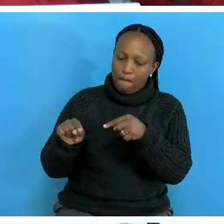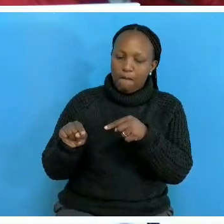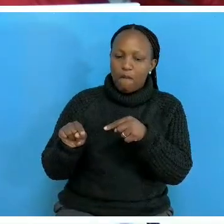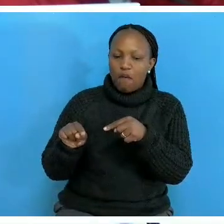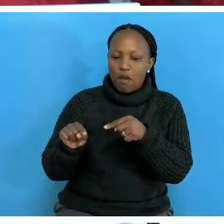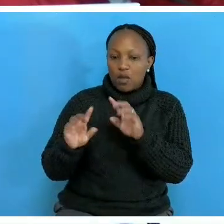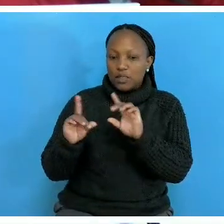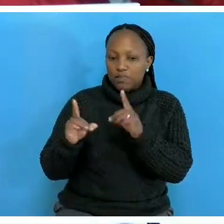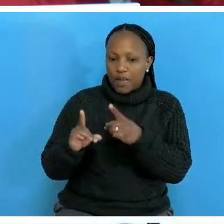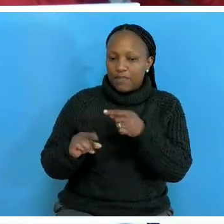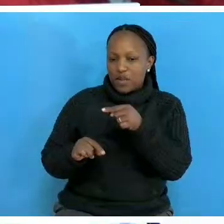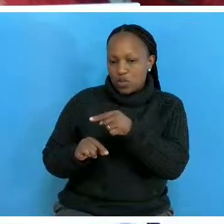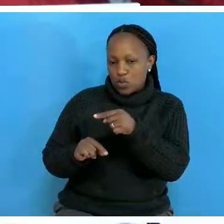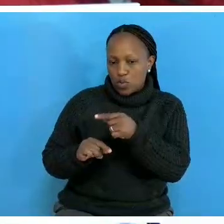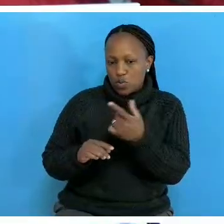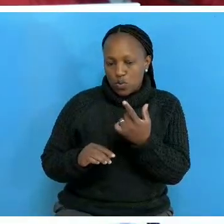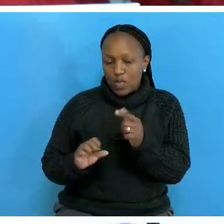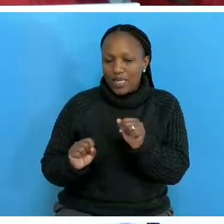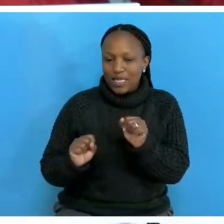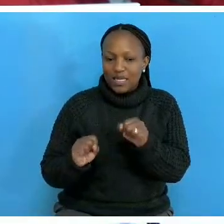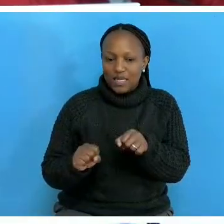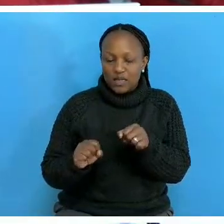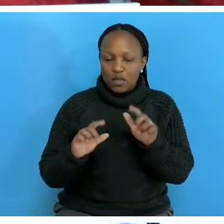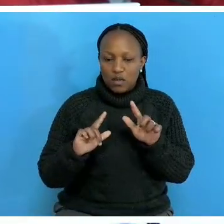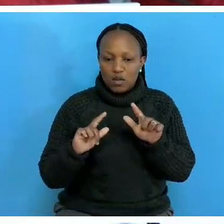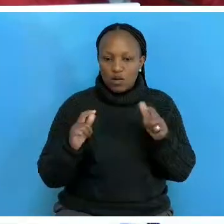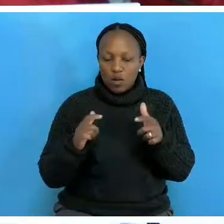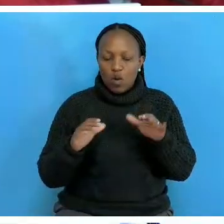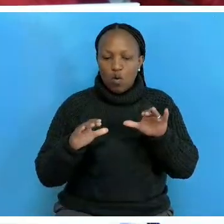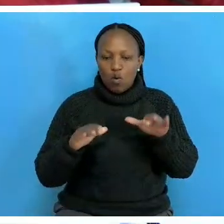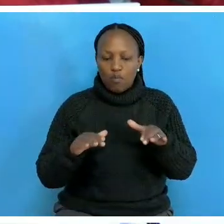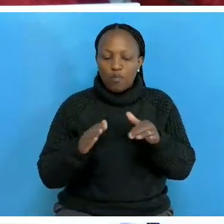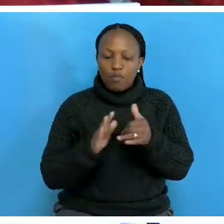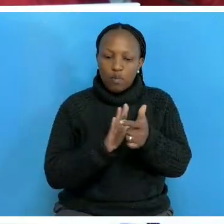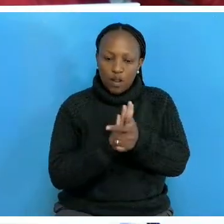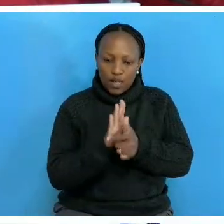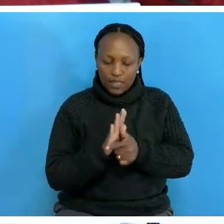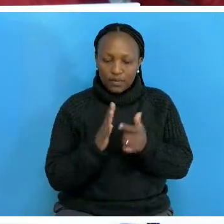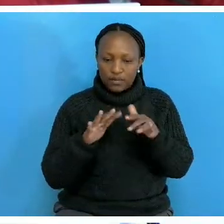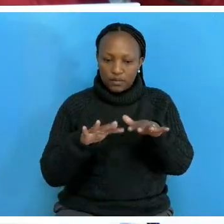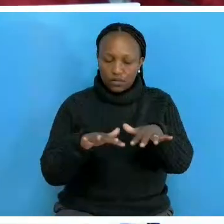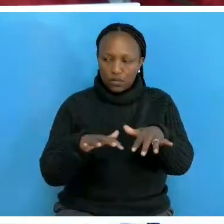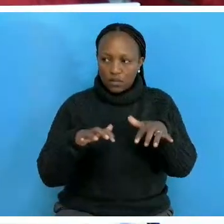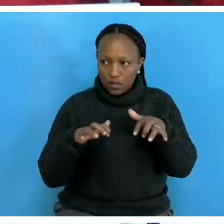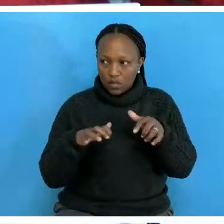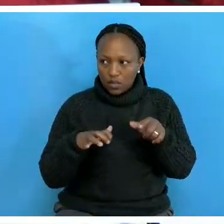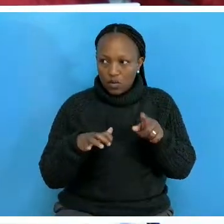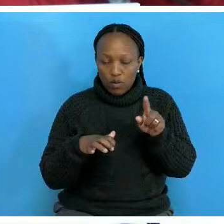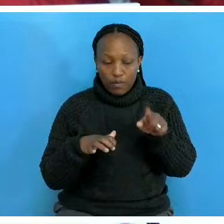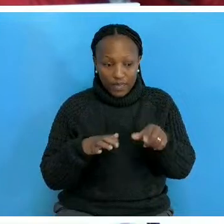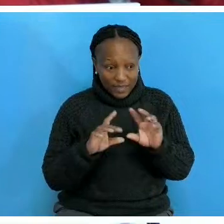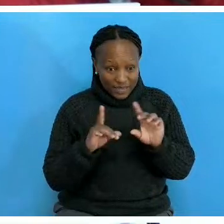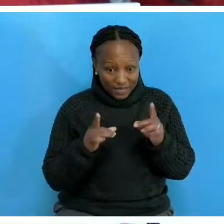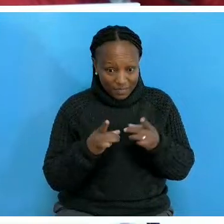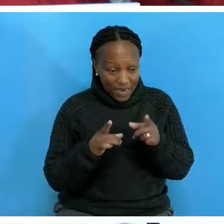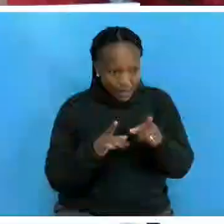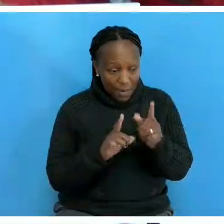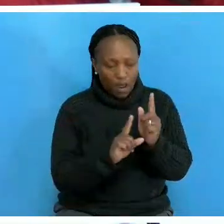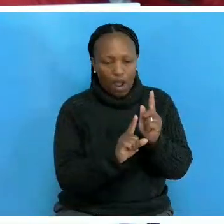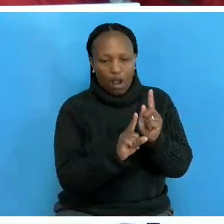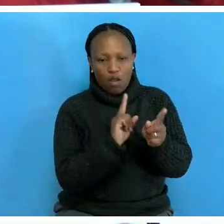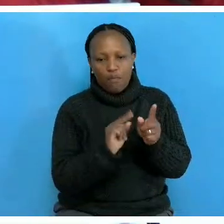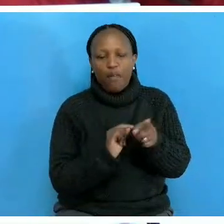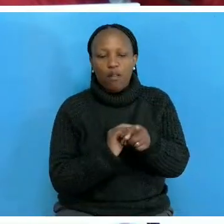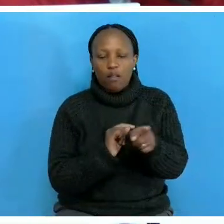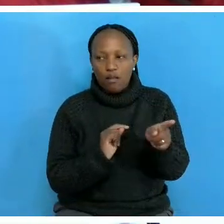department. Yes, we as a committee from legislator, ons hou die department accountable. And